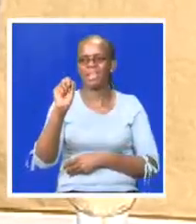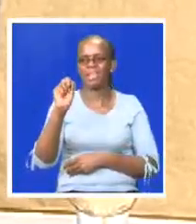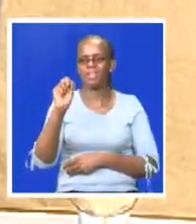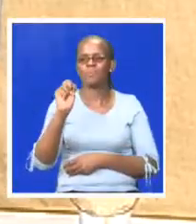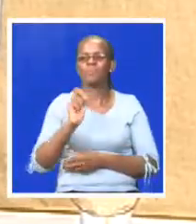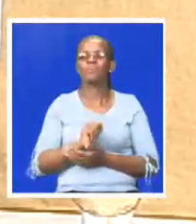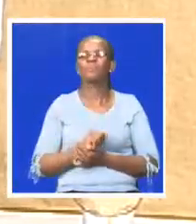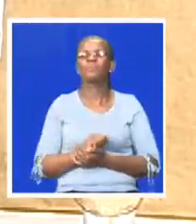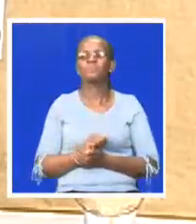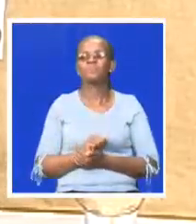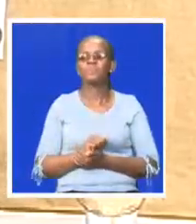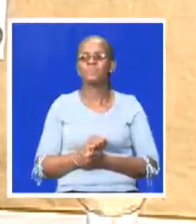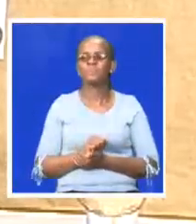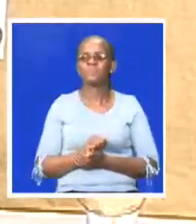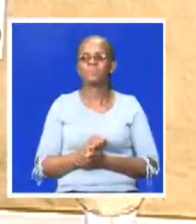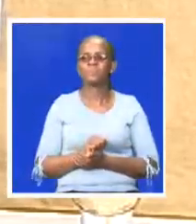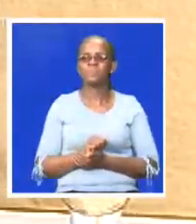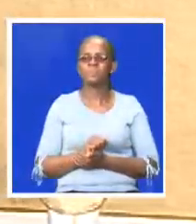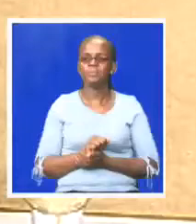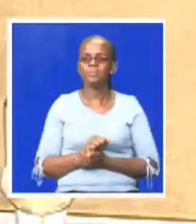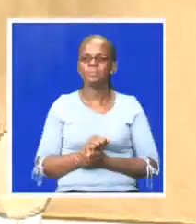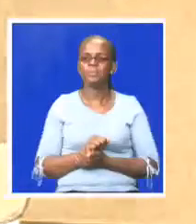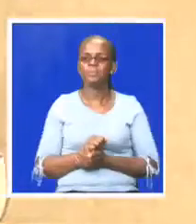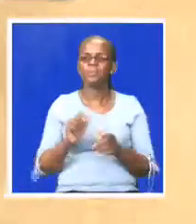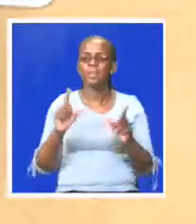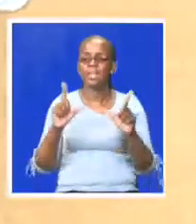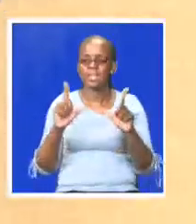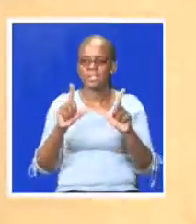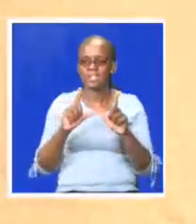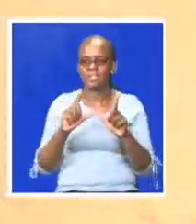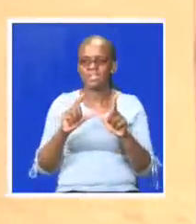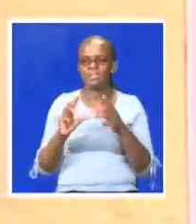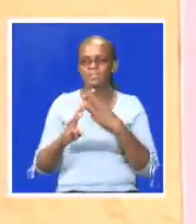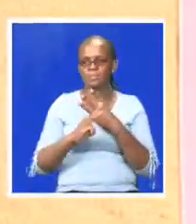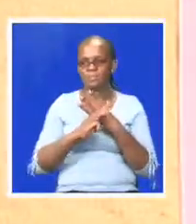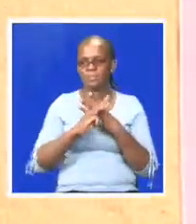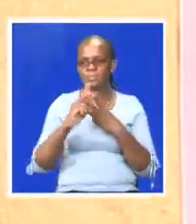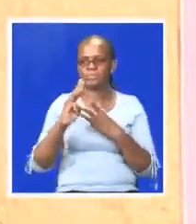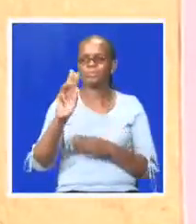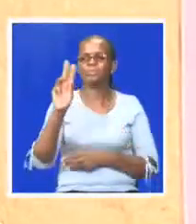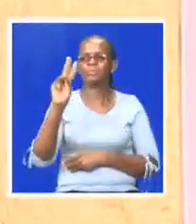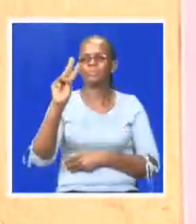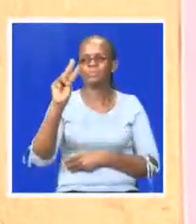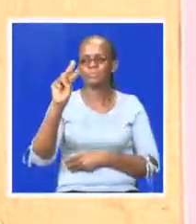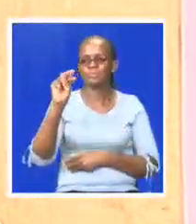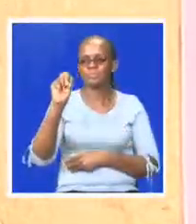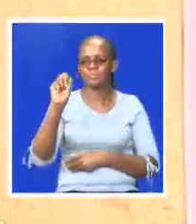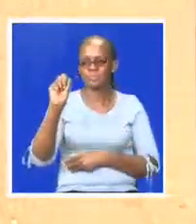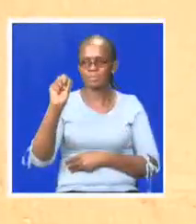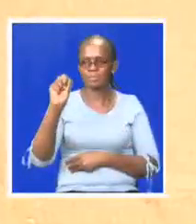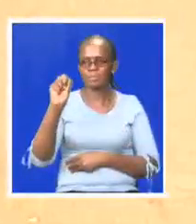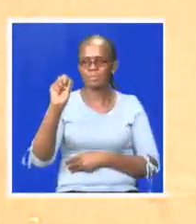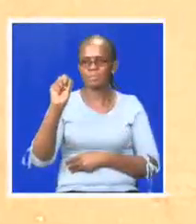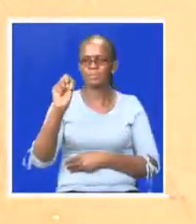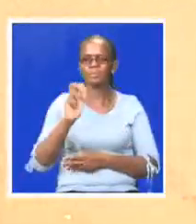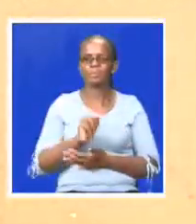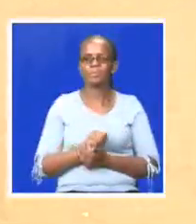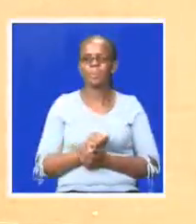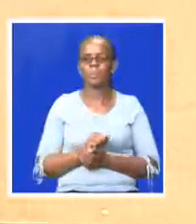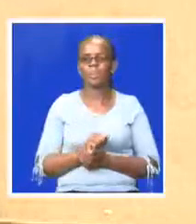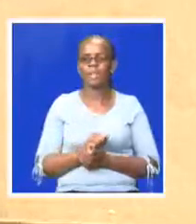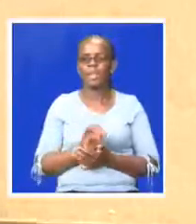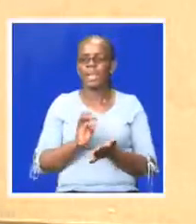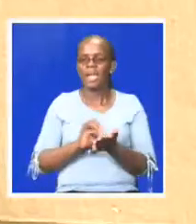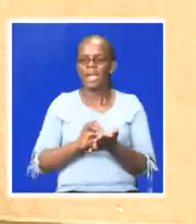sound N. The letter of the week is letter N, which has the sound N. There are